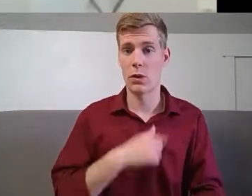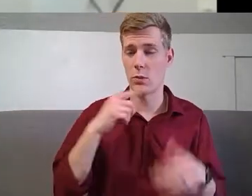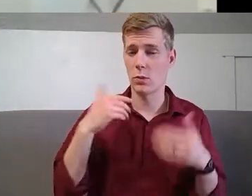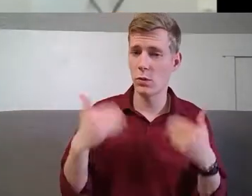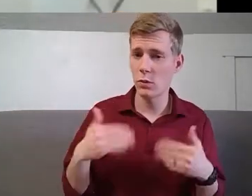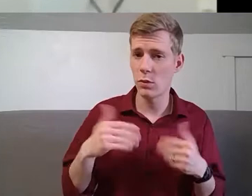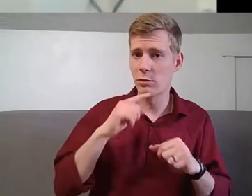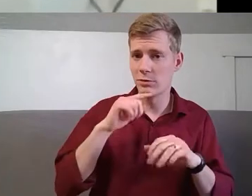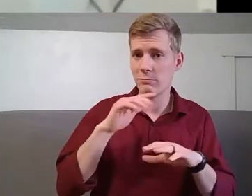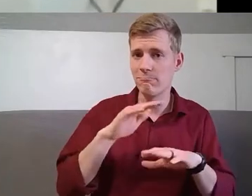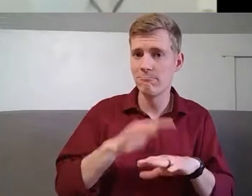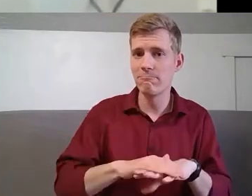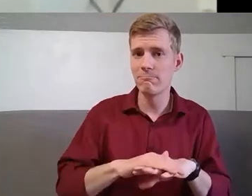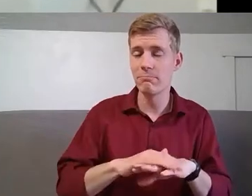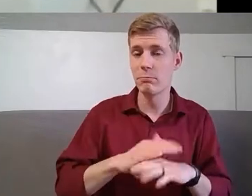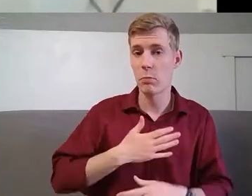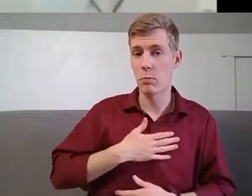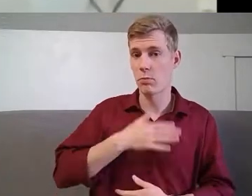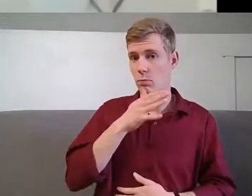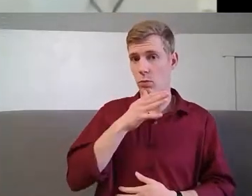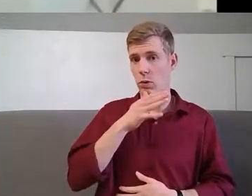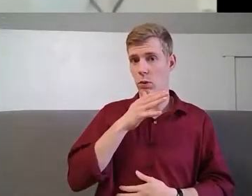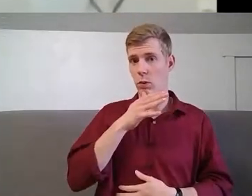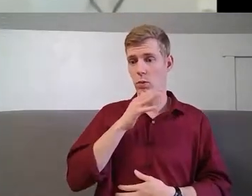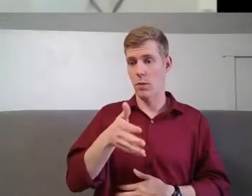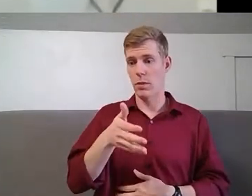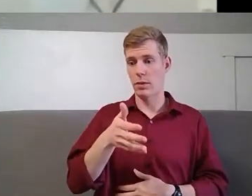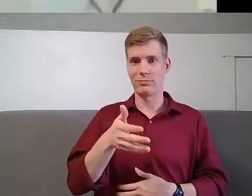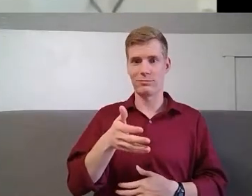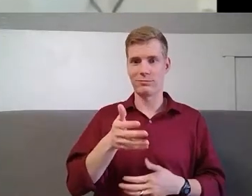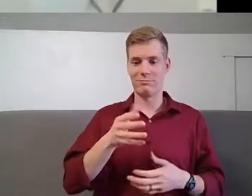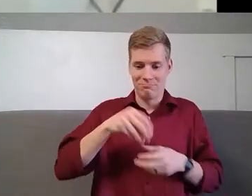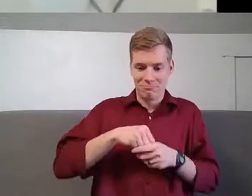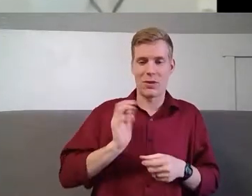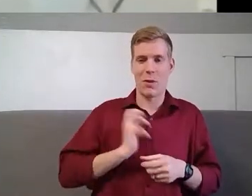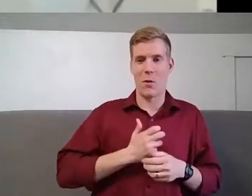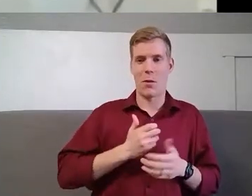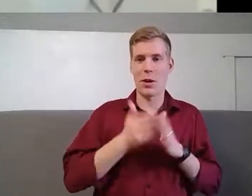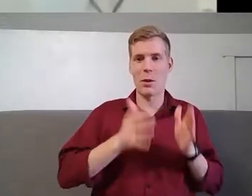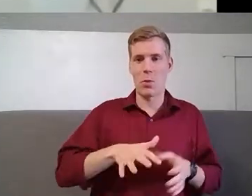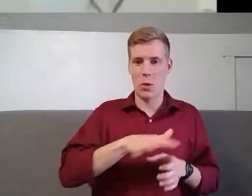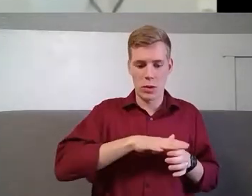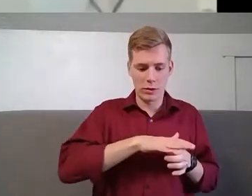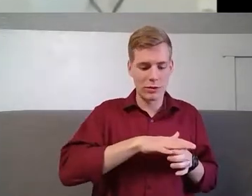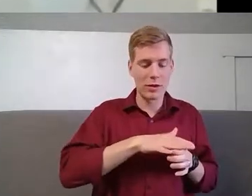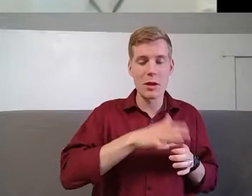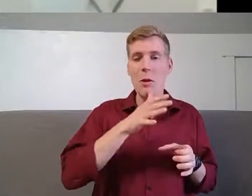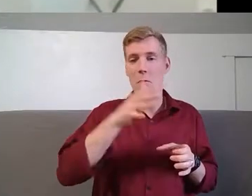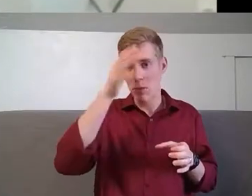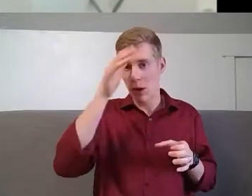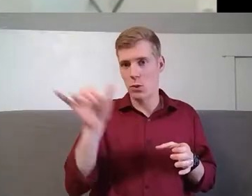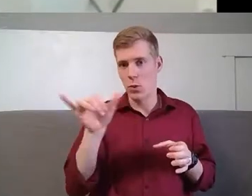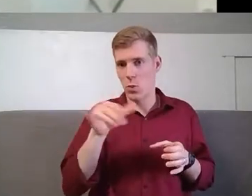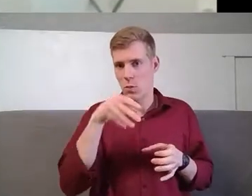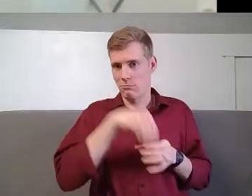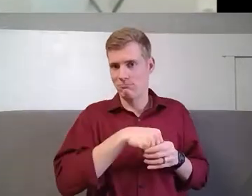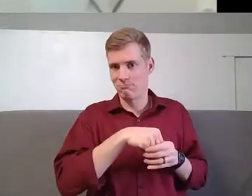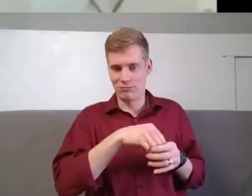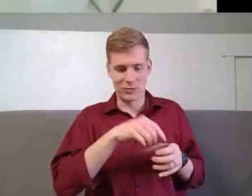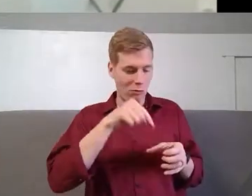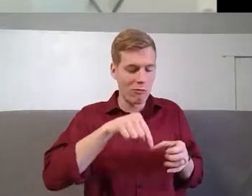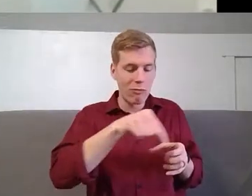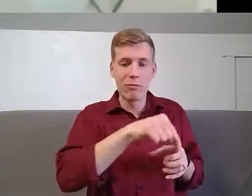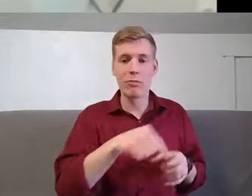in our family. My grandmother lives in our neighborhood, and so do my parents. So